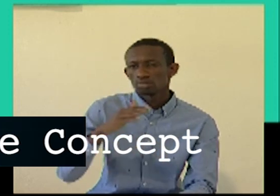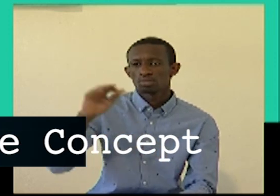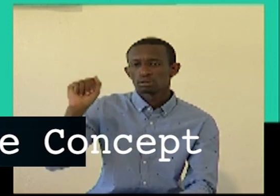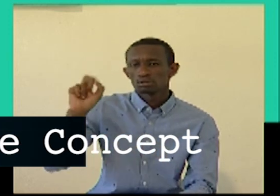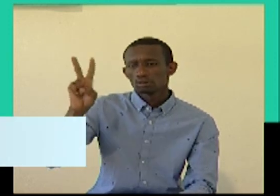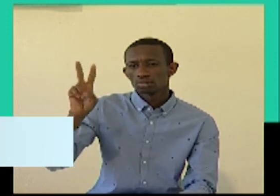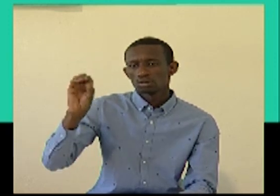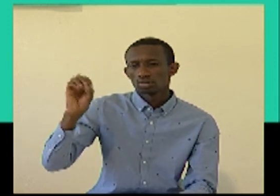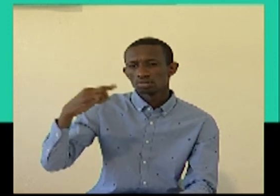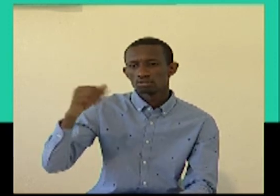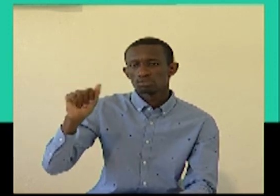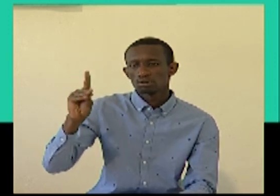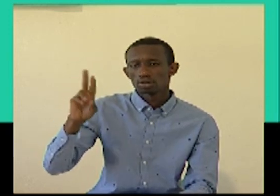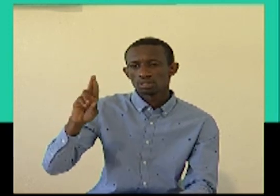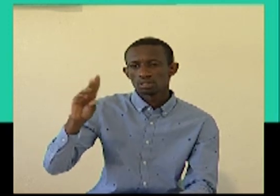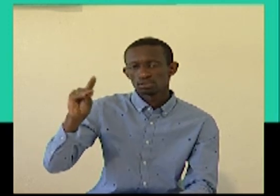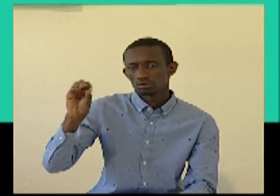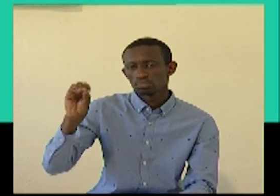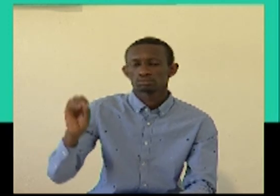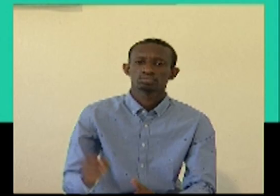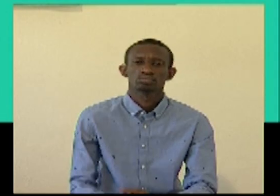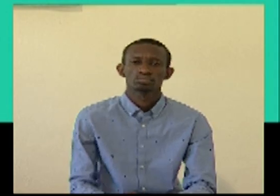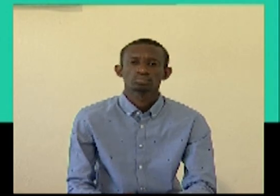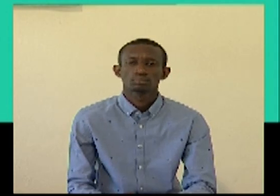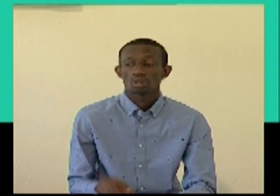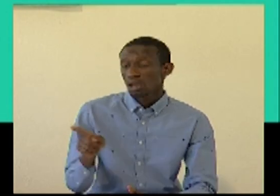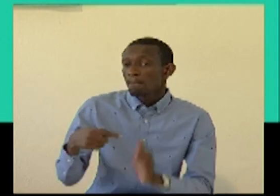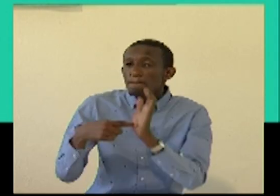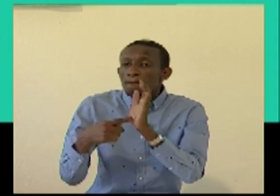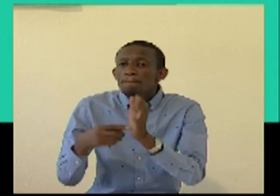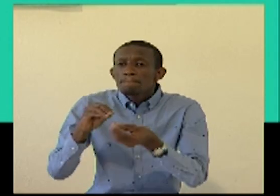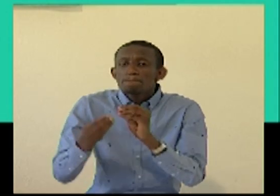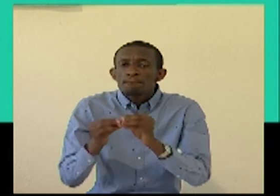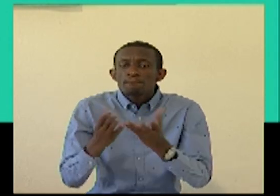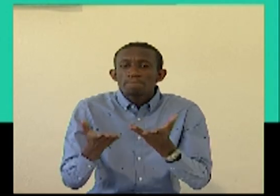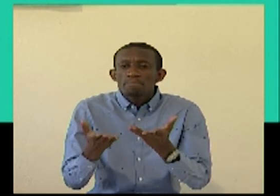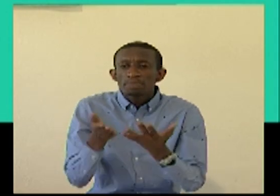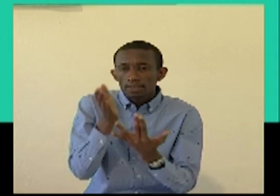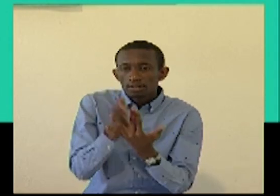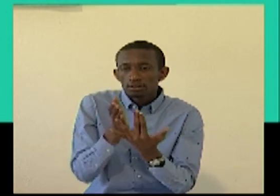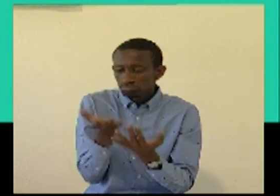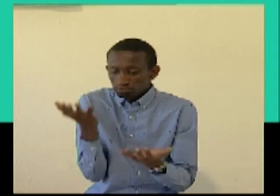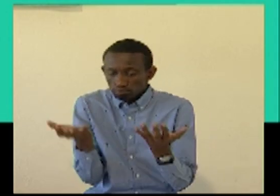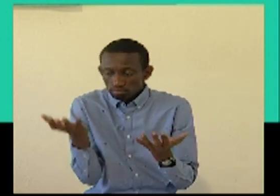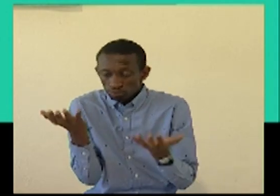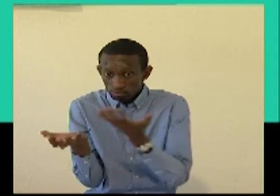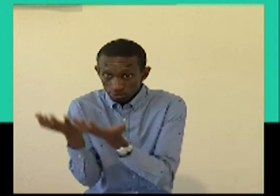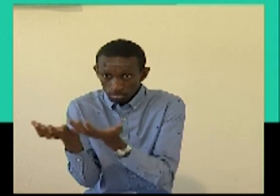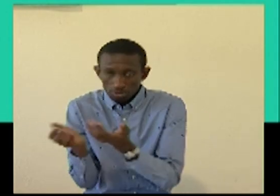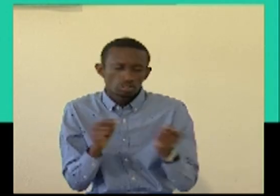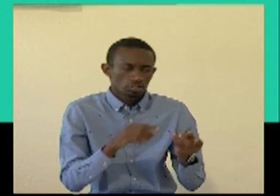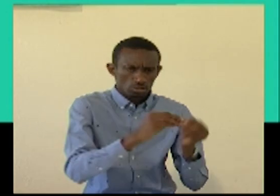the mass and the number of particles. And that is the reason why